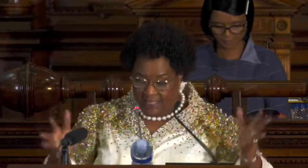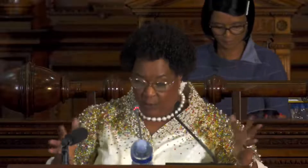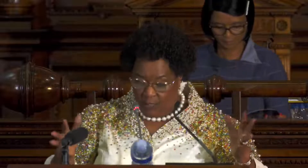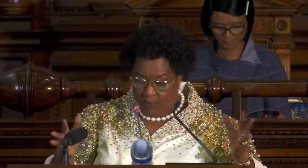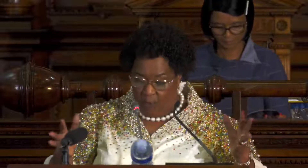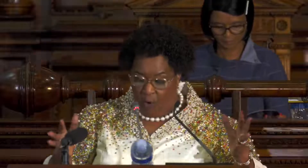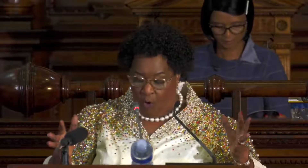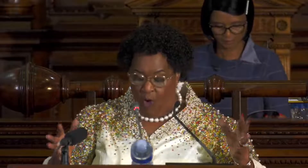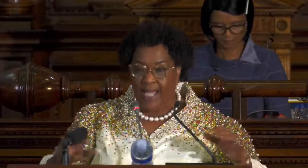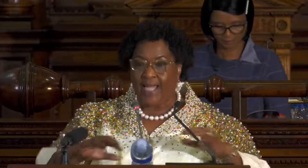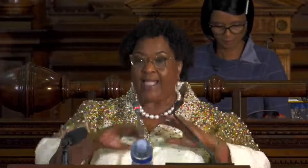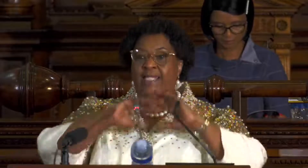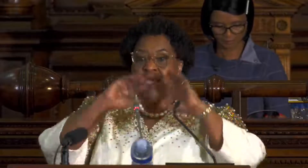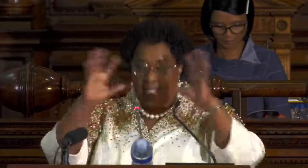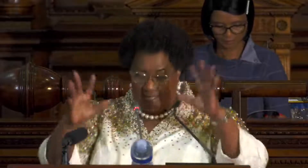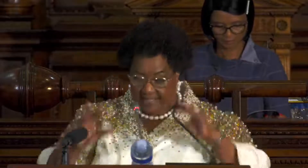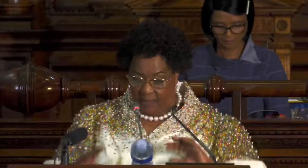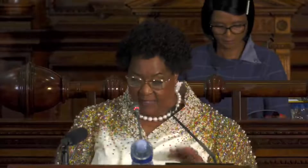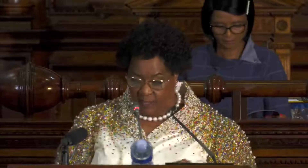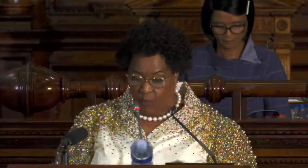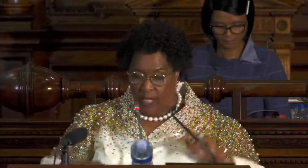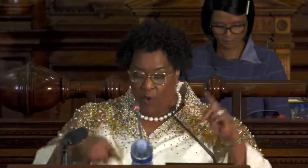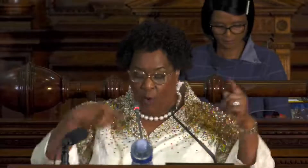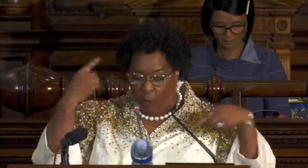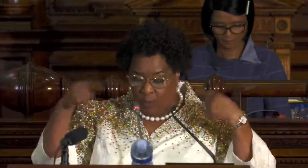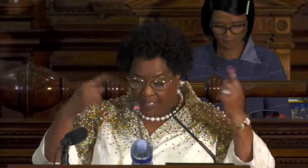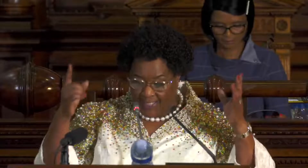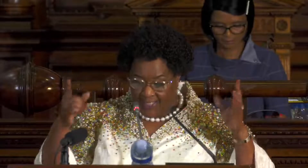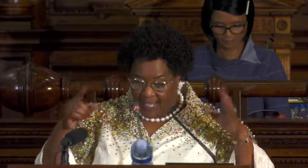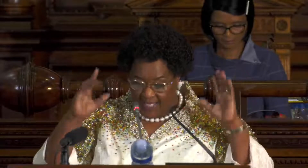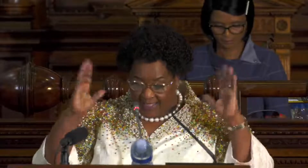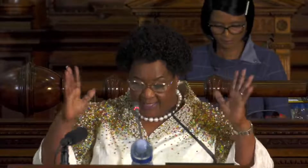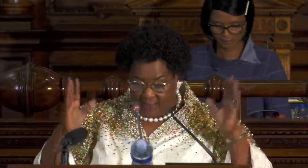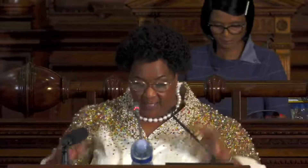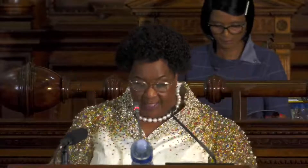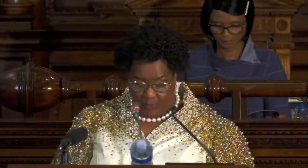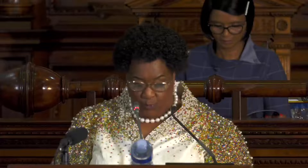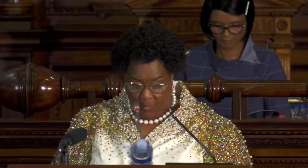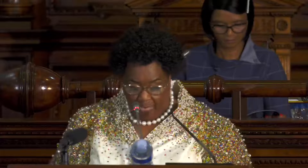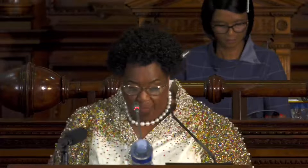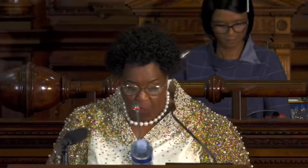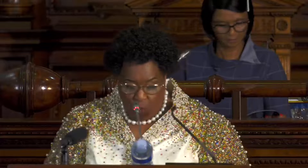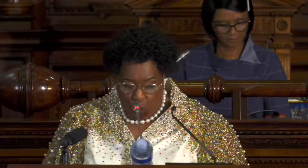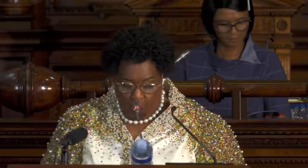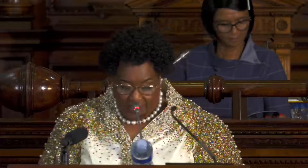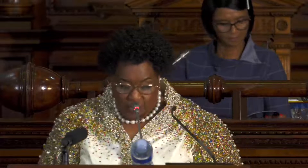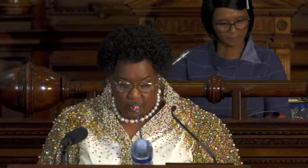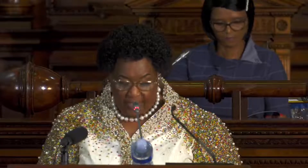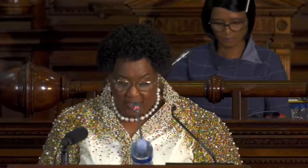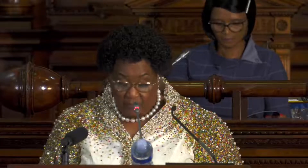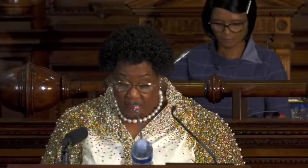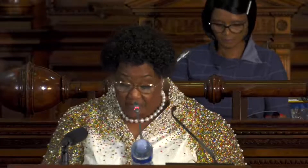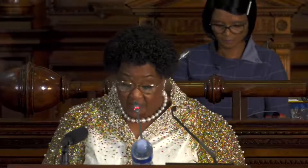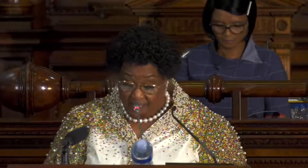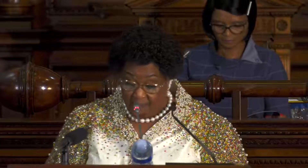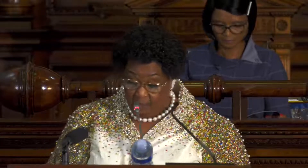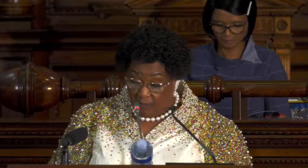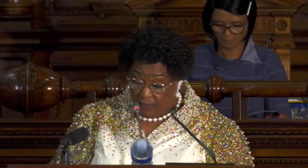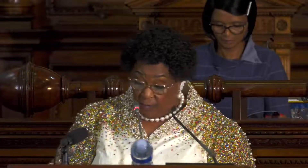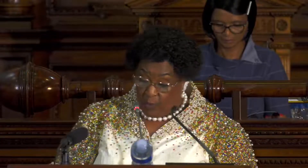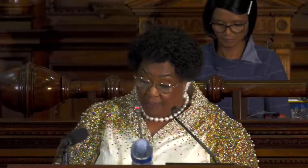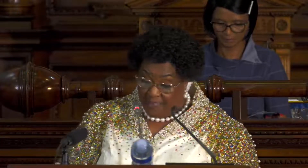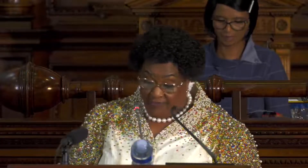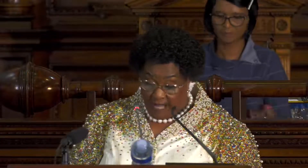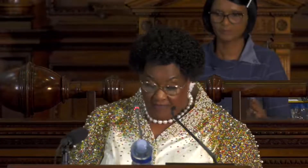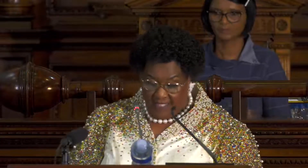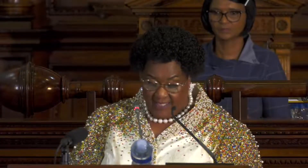bone tjhelete ya rona mmoho, re ye setjhabeng sa rona ho potlakisa ditshebeletso. Working together with the Department